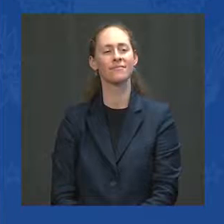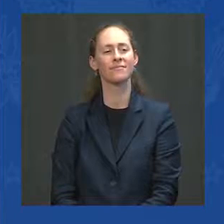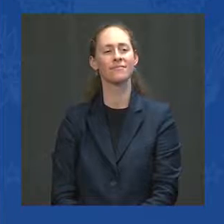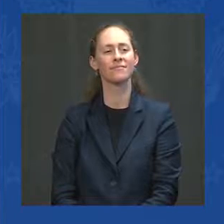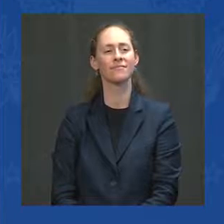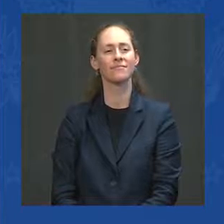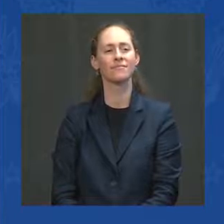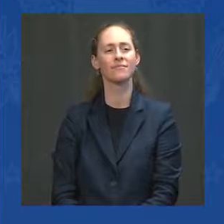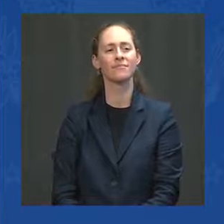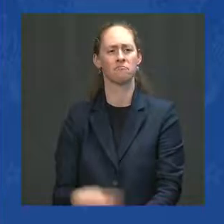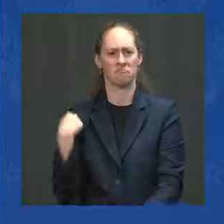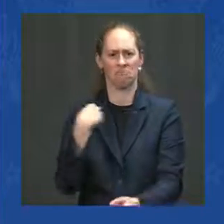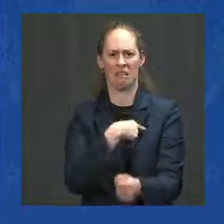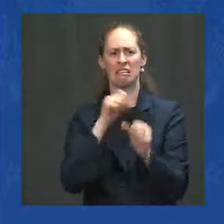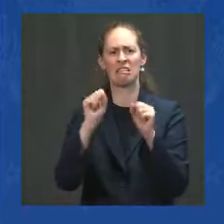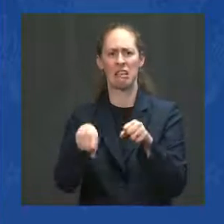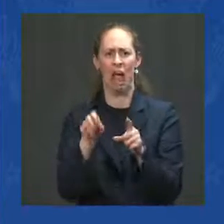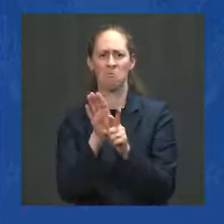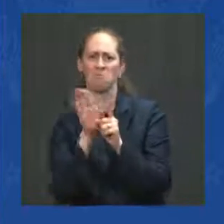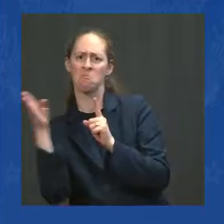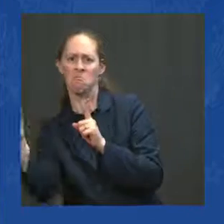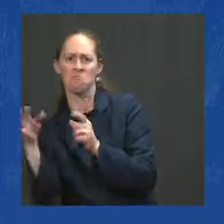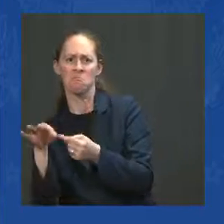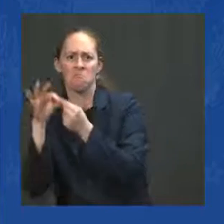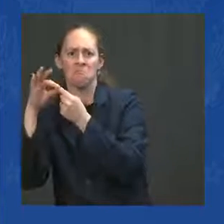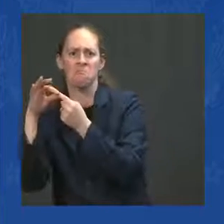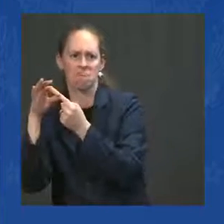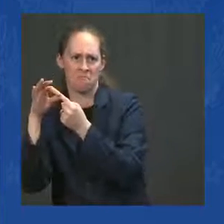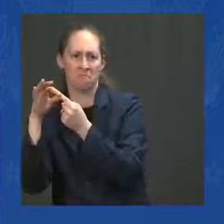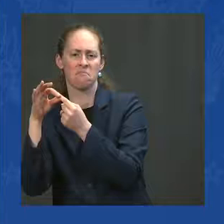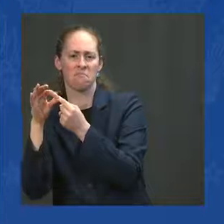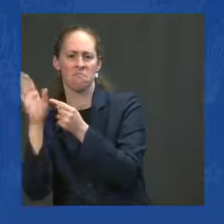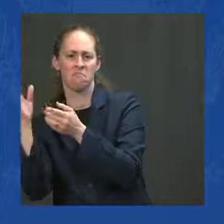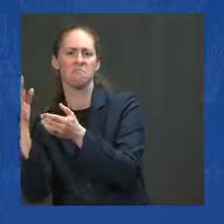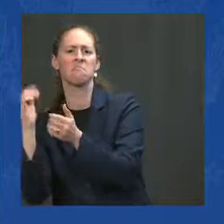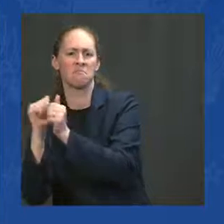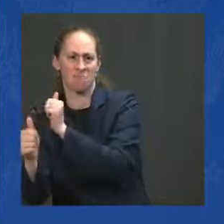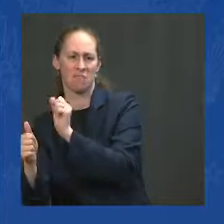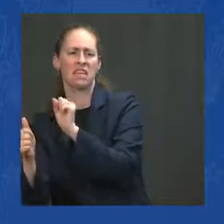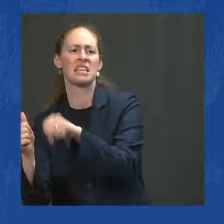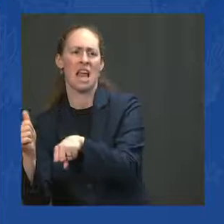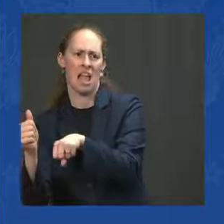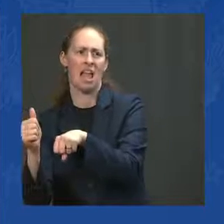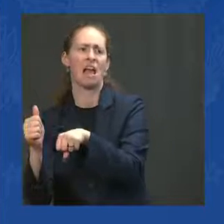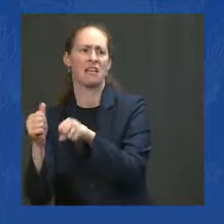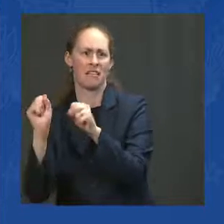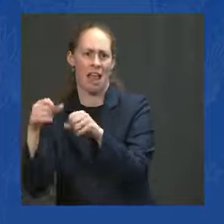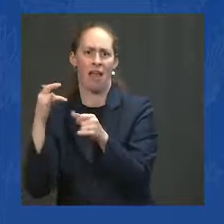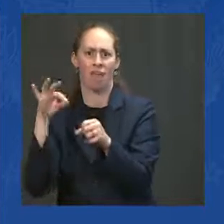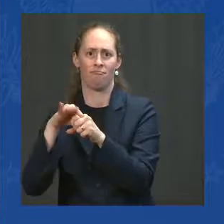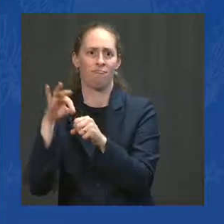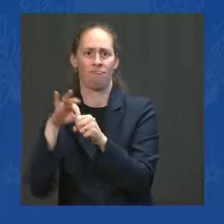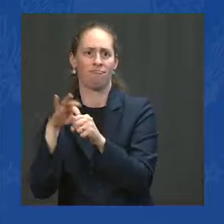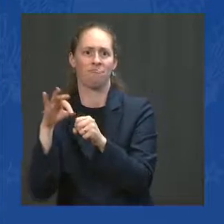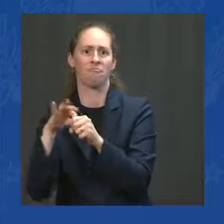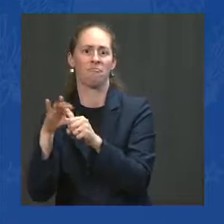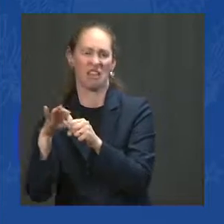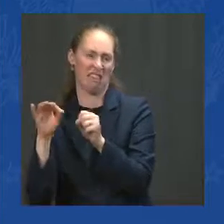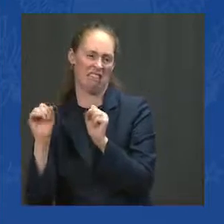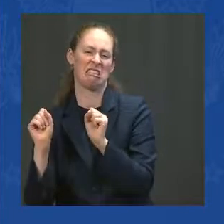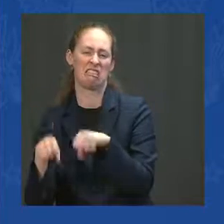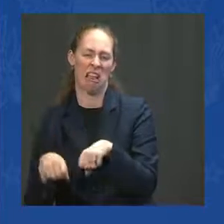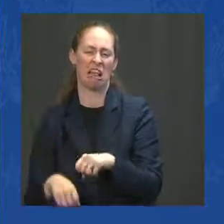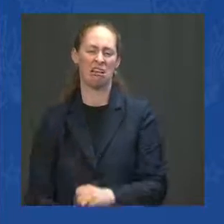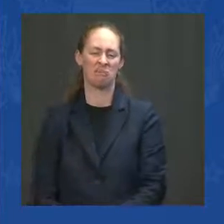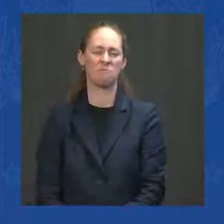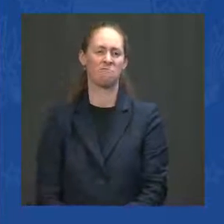reconciliation bill, the budget, they're having the vote-a-thon now. I think over the next month, which is the way it's going to work, they vote